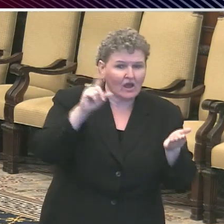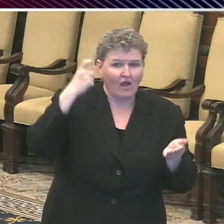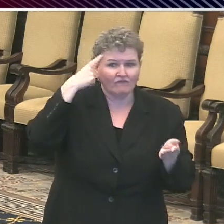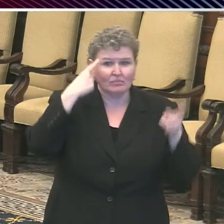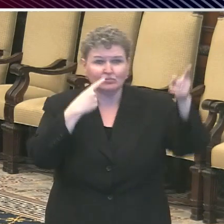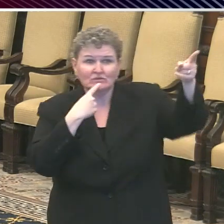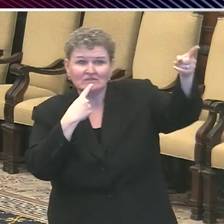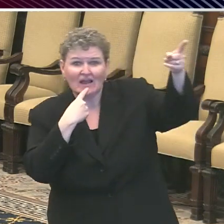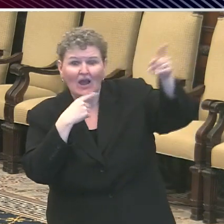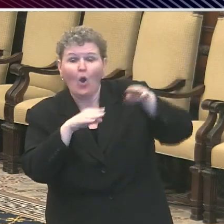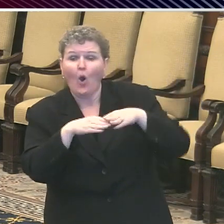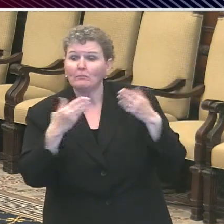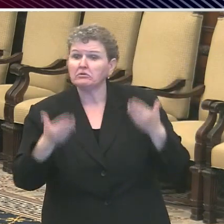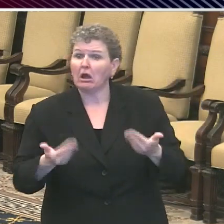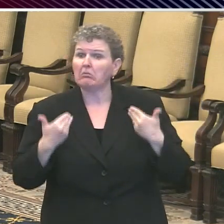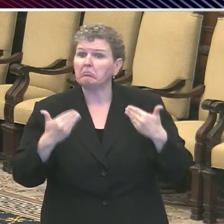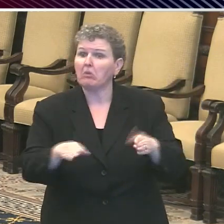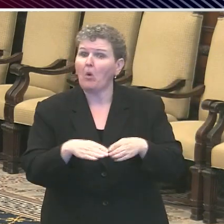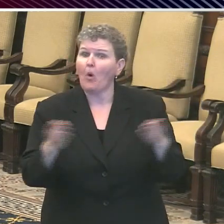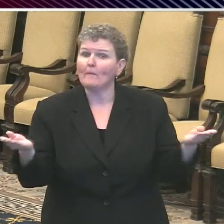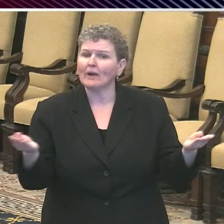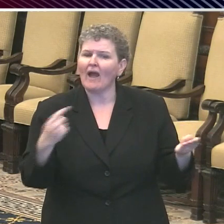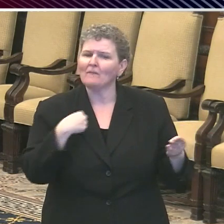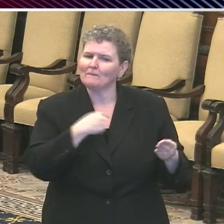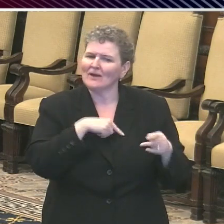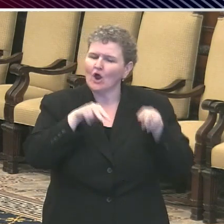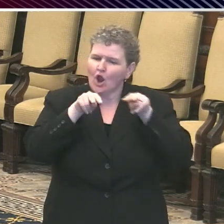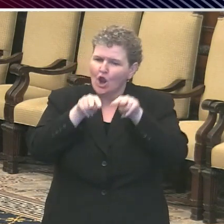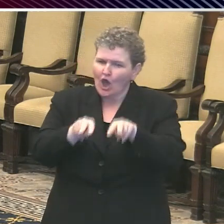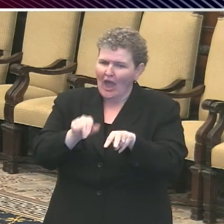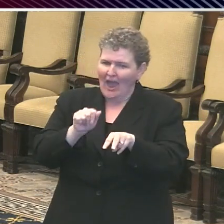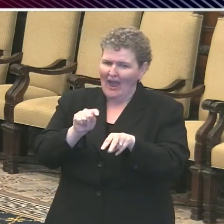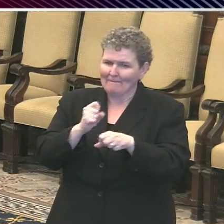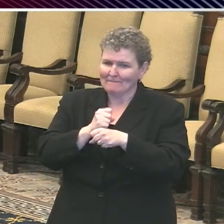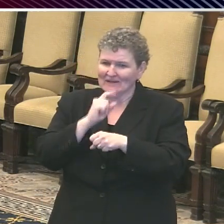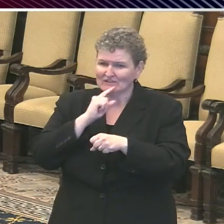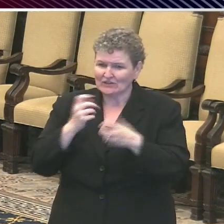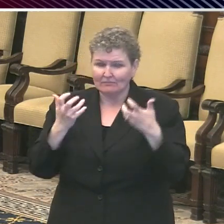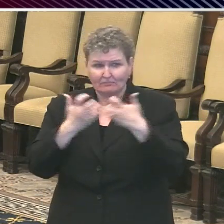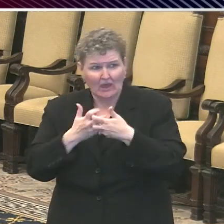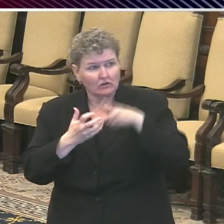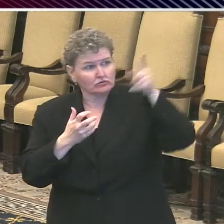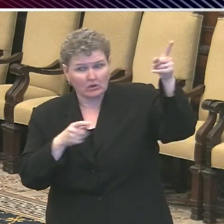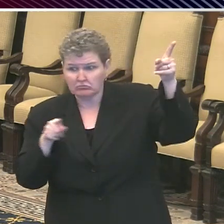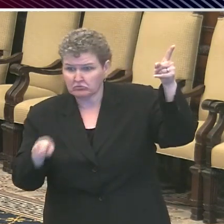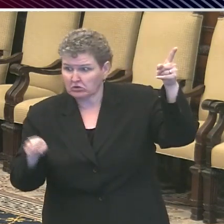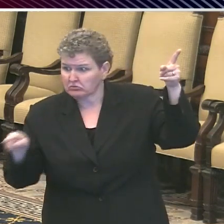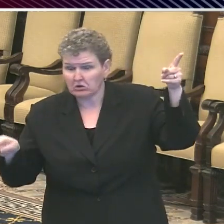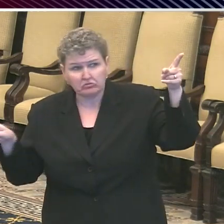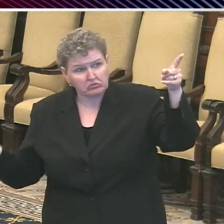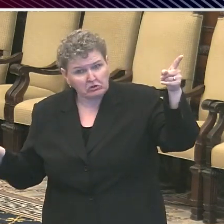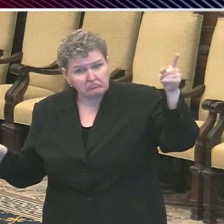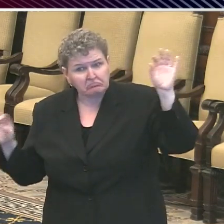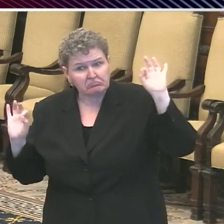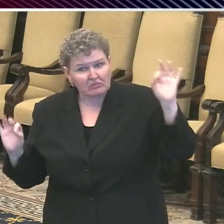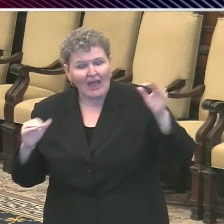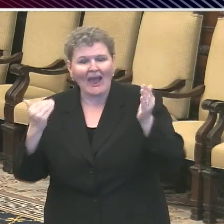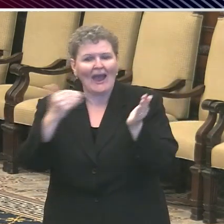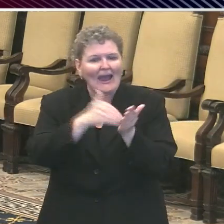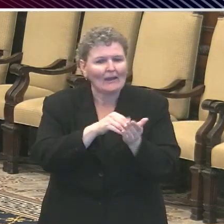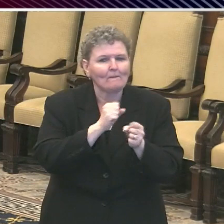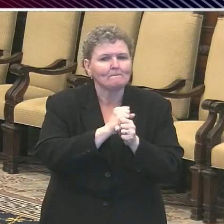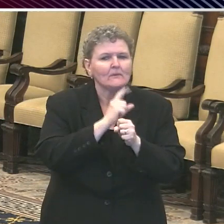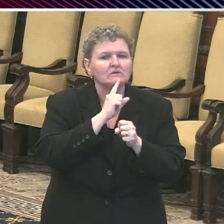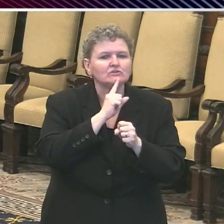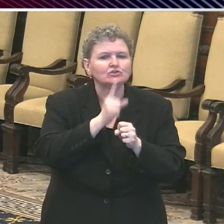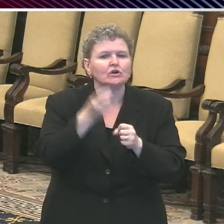that, then we looked at that and said, does it make sense for Philadelphia? I think it does. We'll lay out a plan tomorrow about how we do that safely.